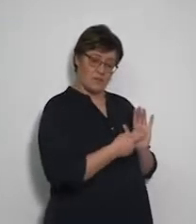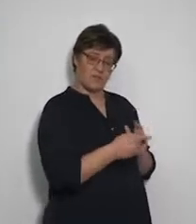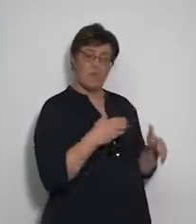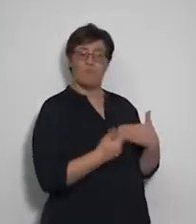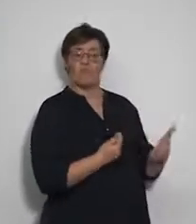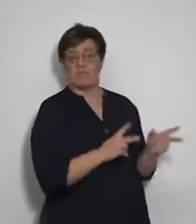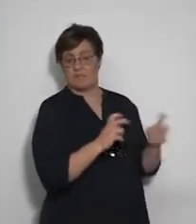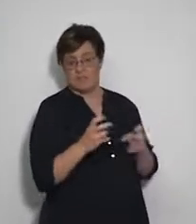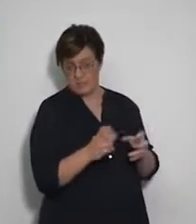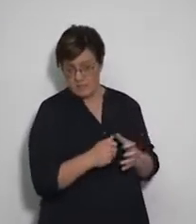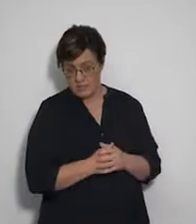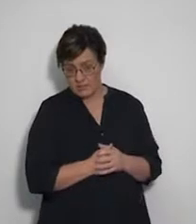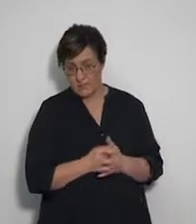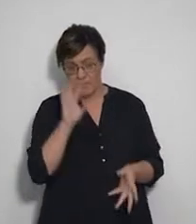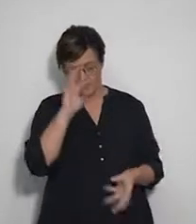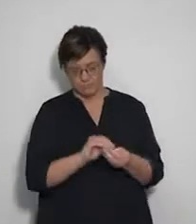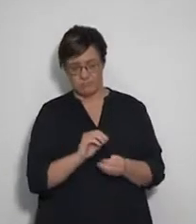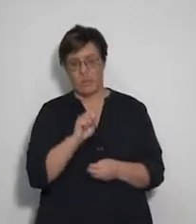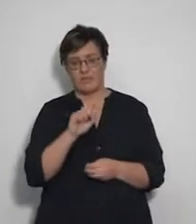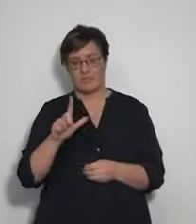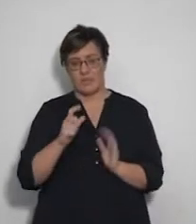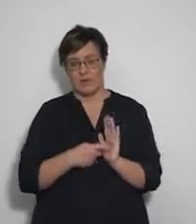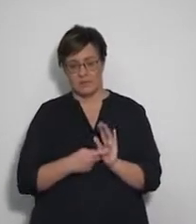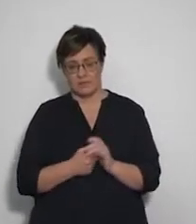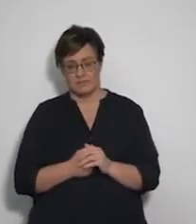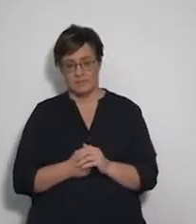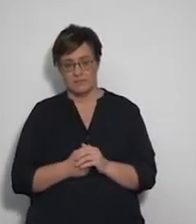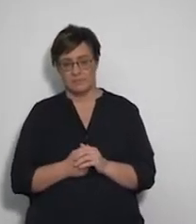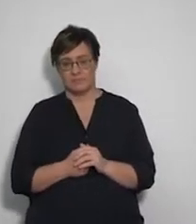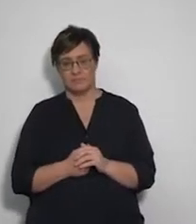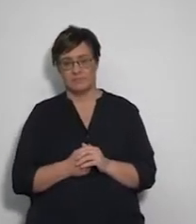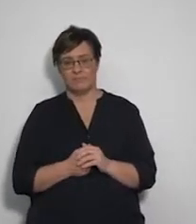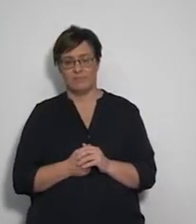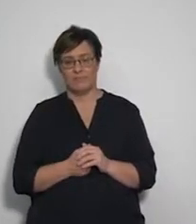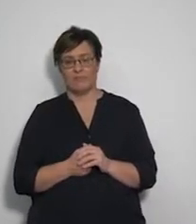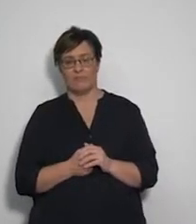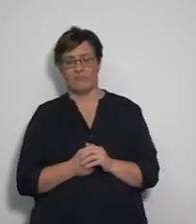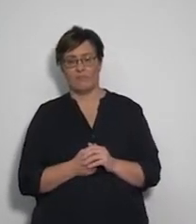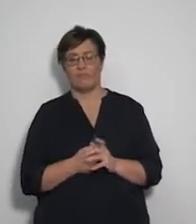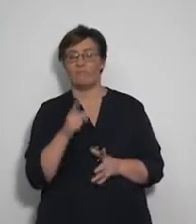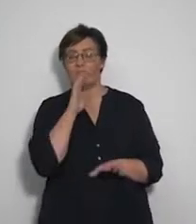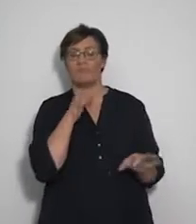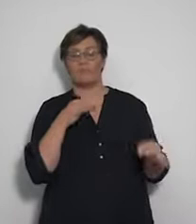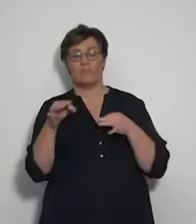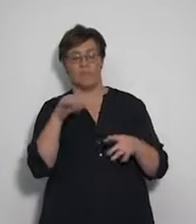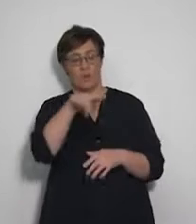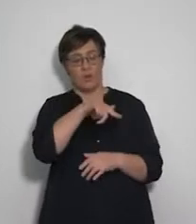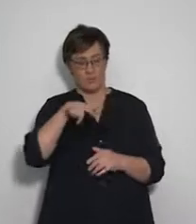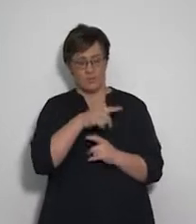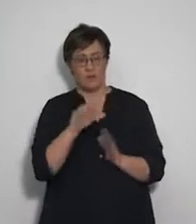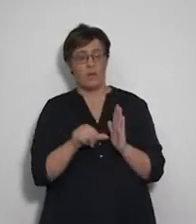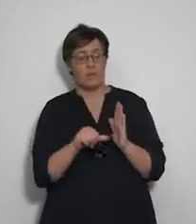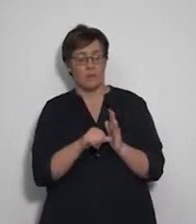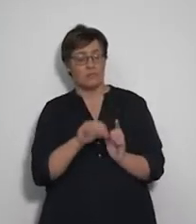the process of replication will give me a total of 17. Okay, so in terms of describing the location,